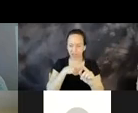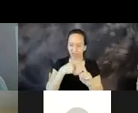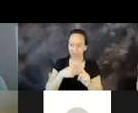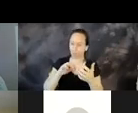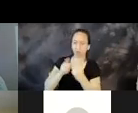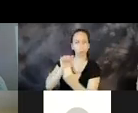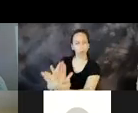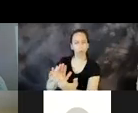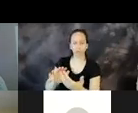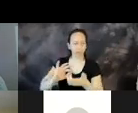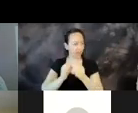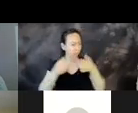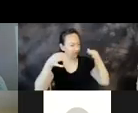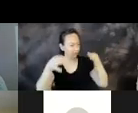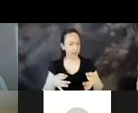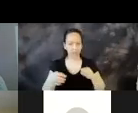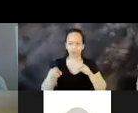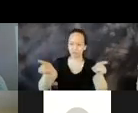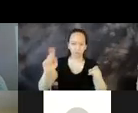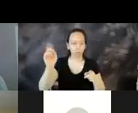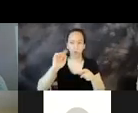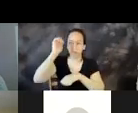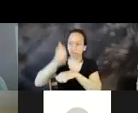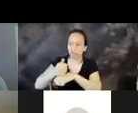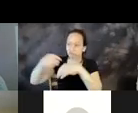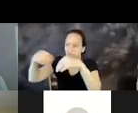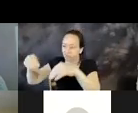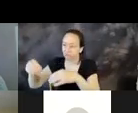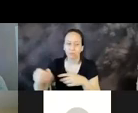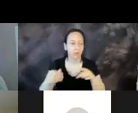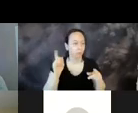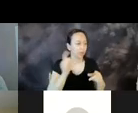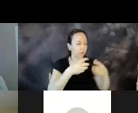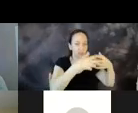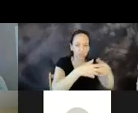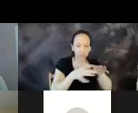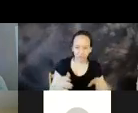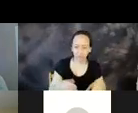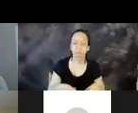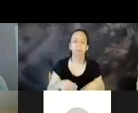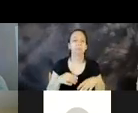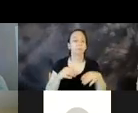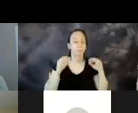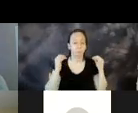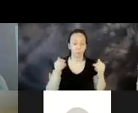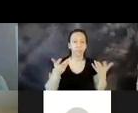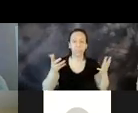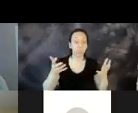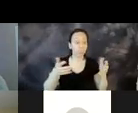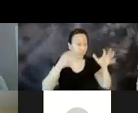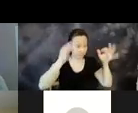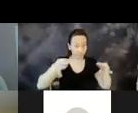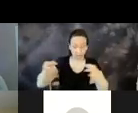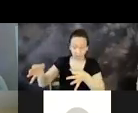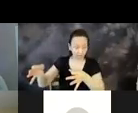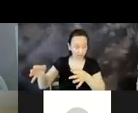and stations should be targeted for receipt of a sales location nearby. After selecting these stops and stations, we looked at whether